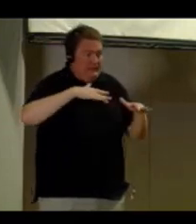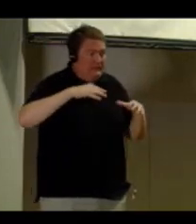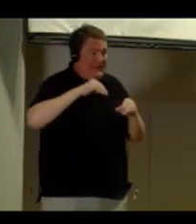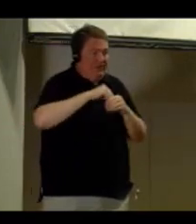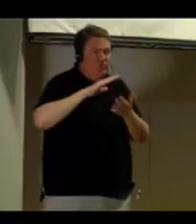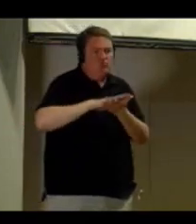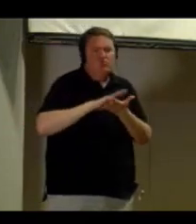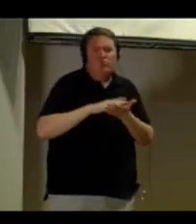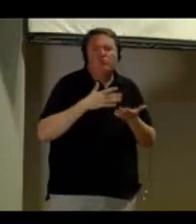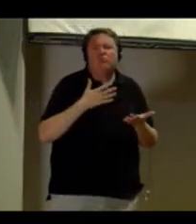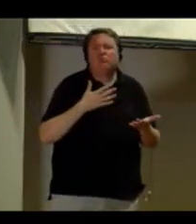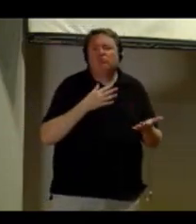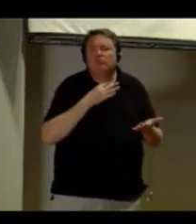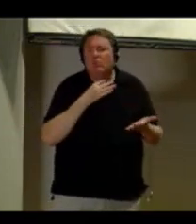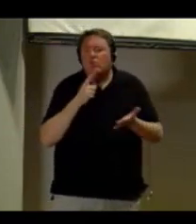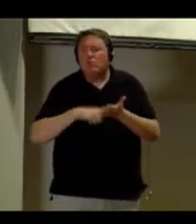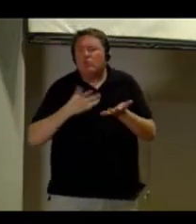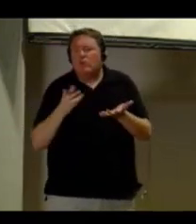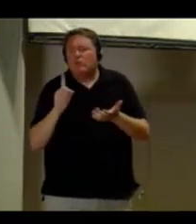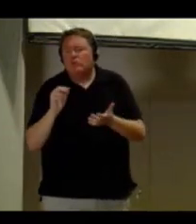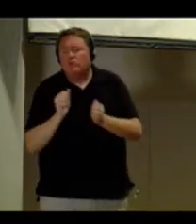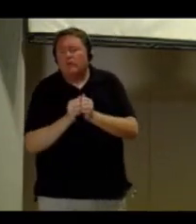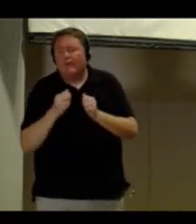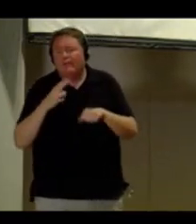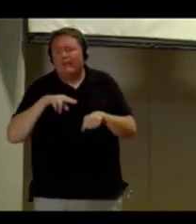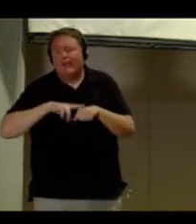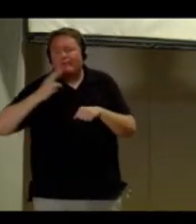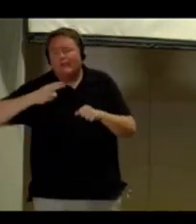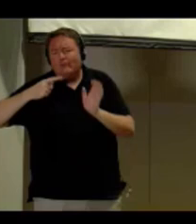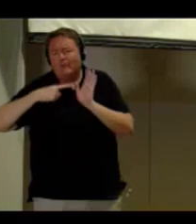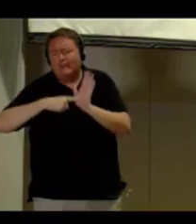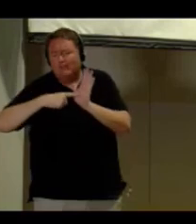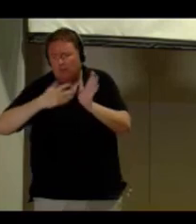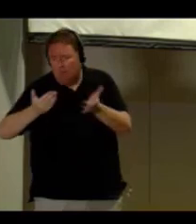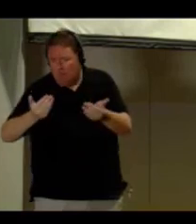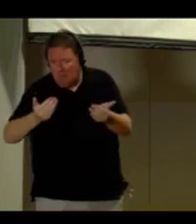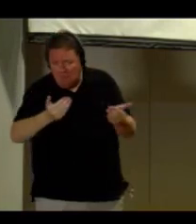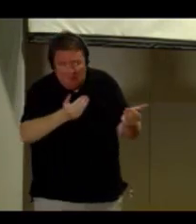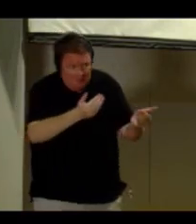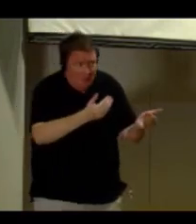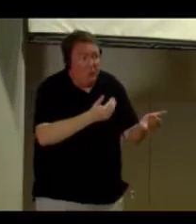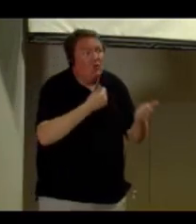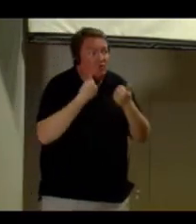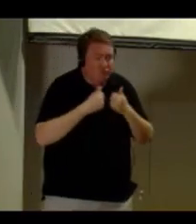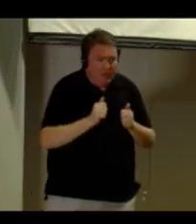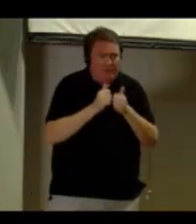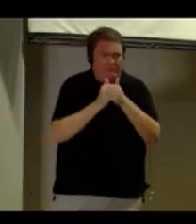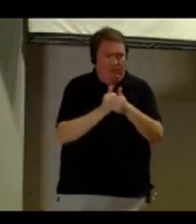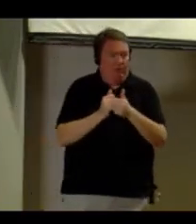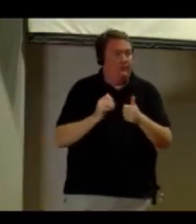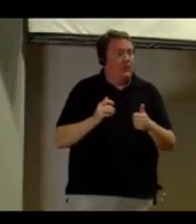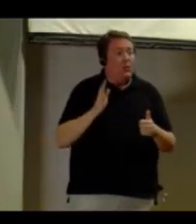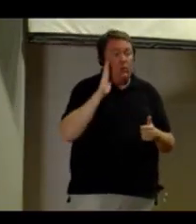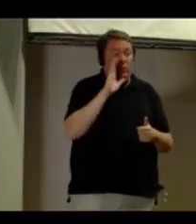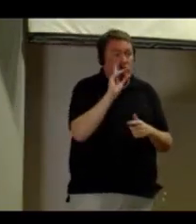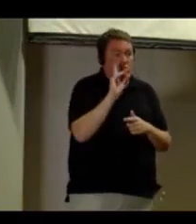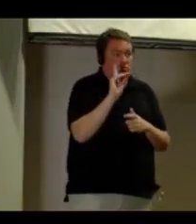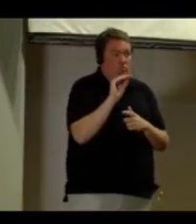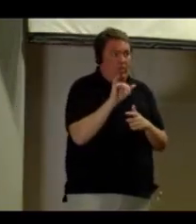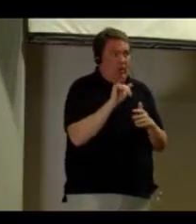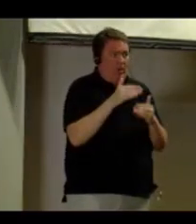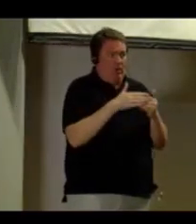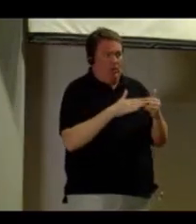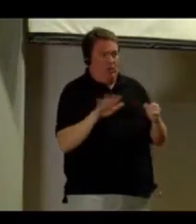respect to natural history specimens, particularly with respect to their environment. We'll do that in 8 locations in the